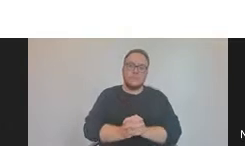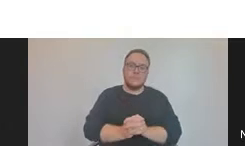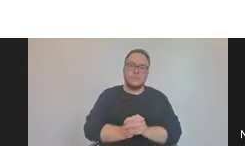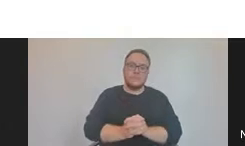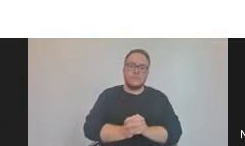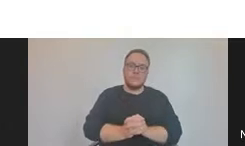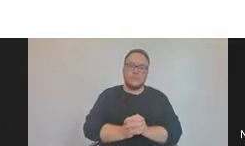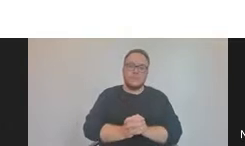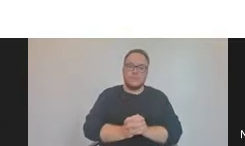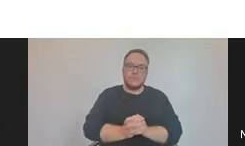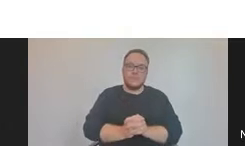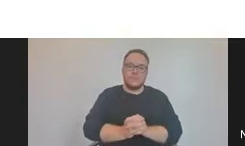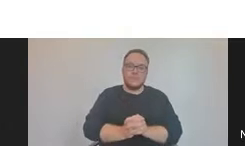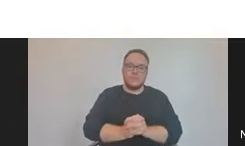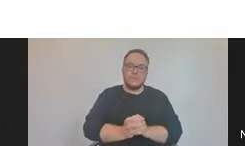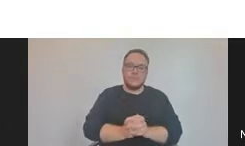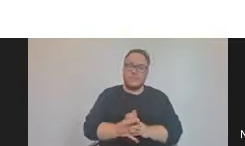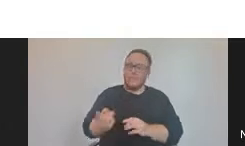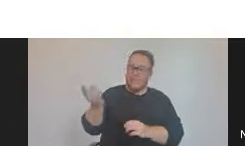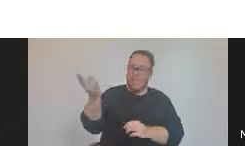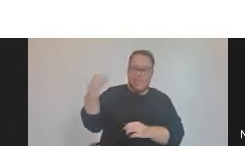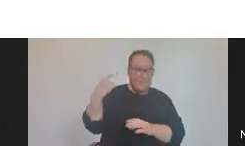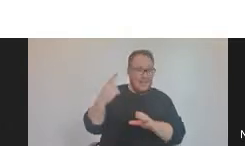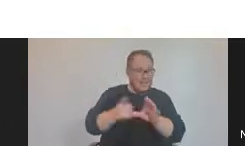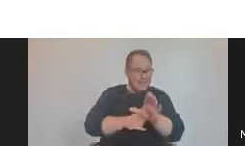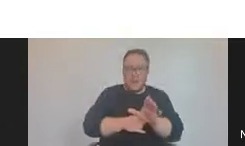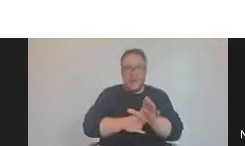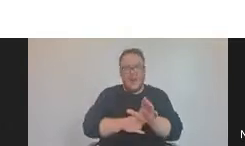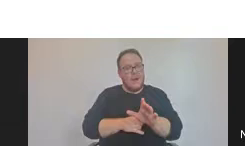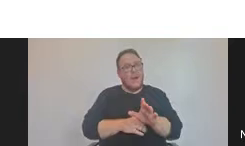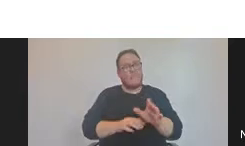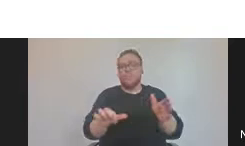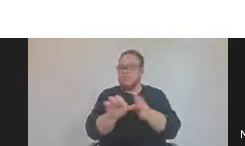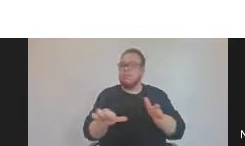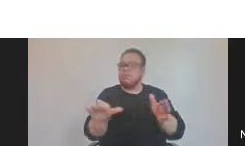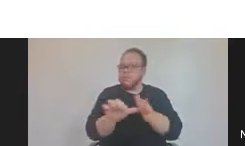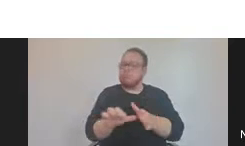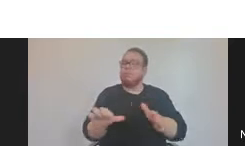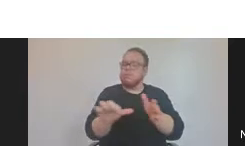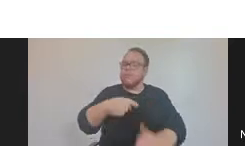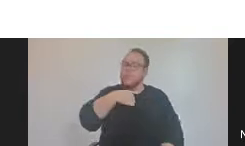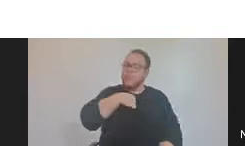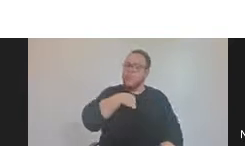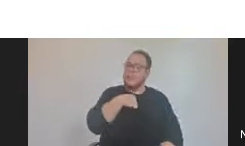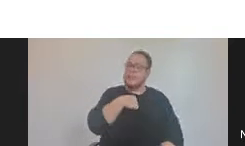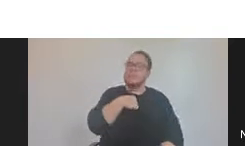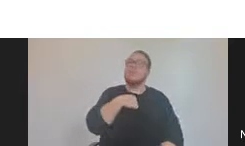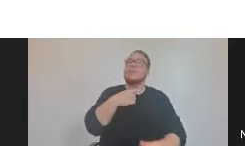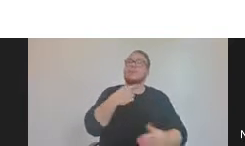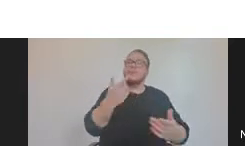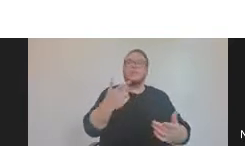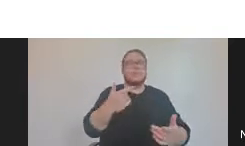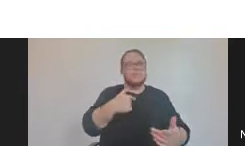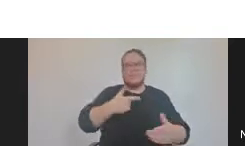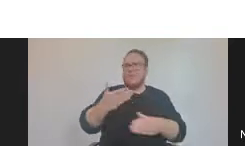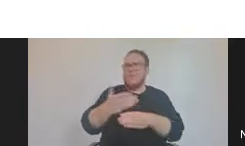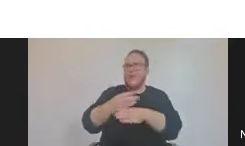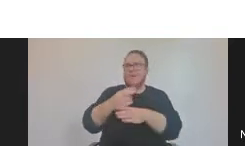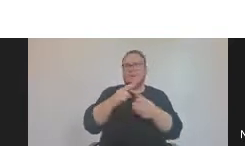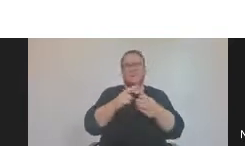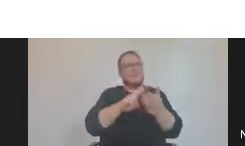So as I said, last year was probably the most difficult year I've ever faced in the NHS, and my career goes back about 31